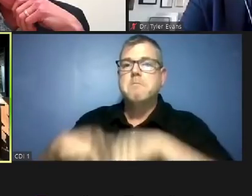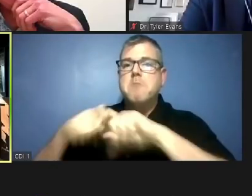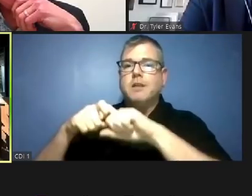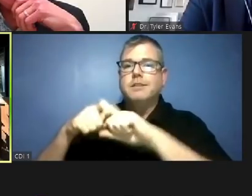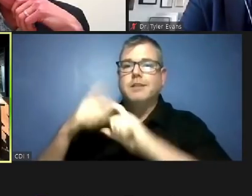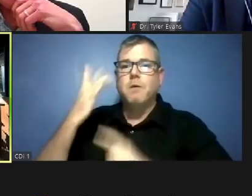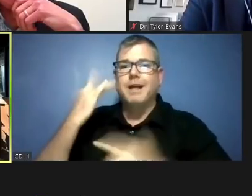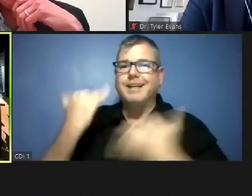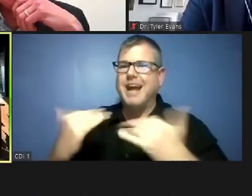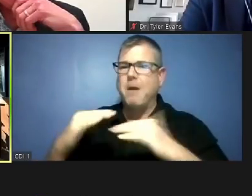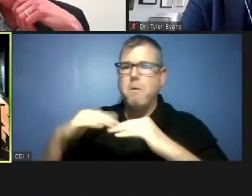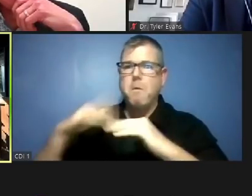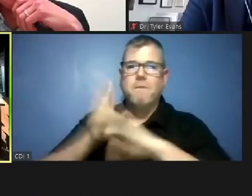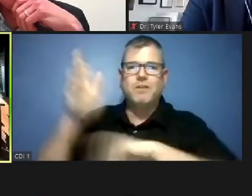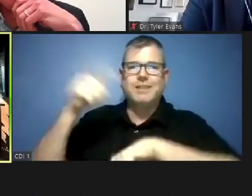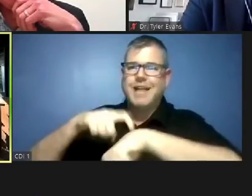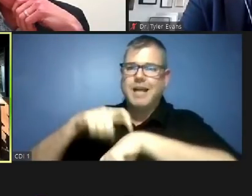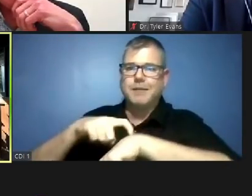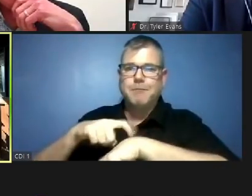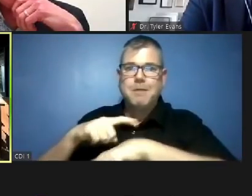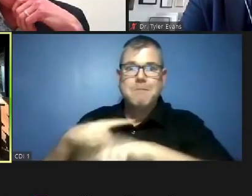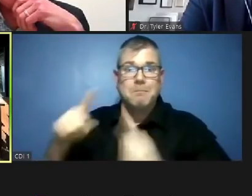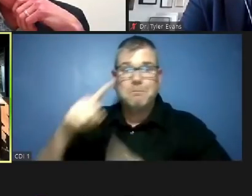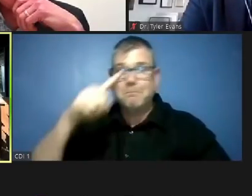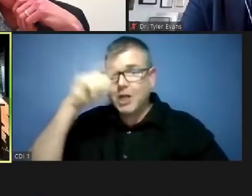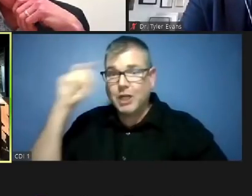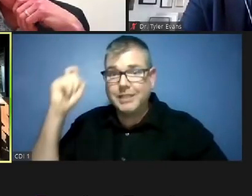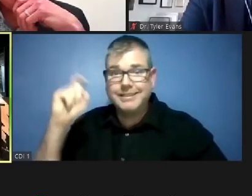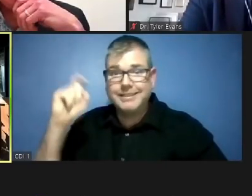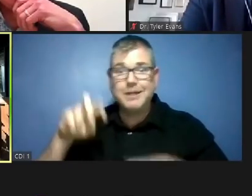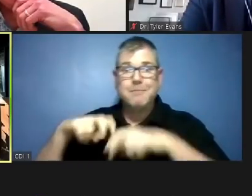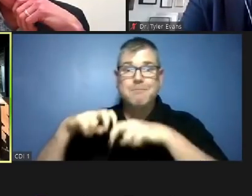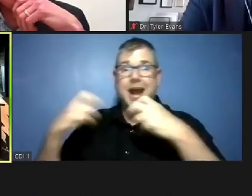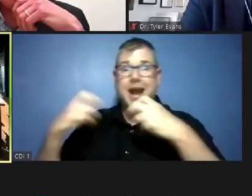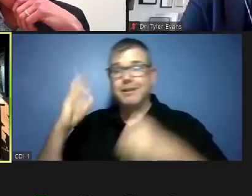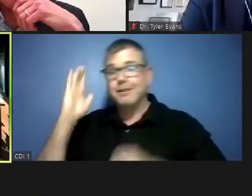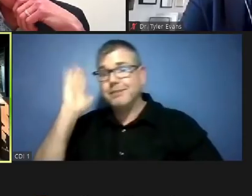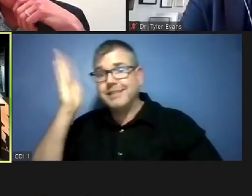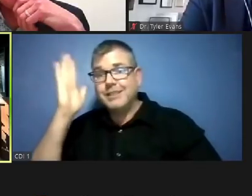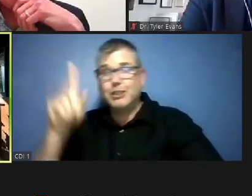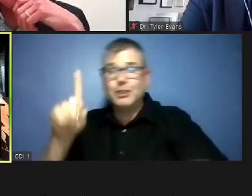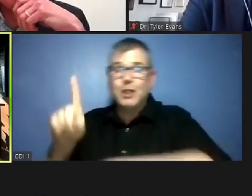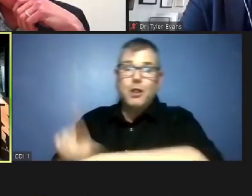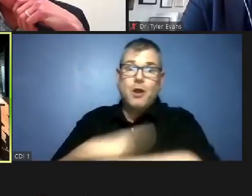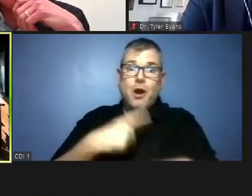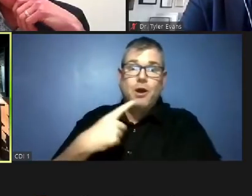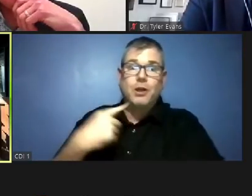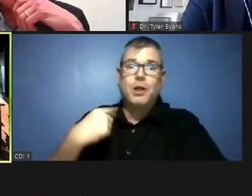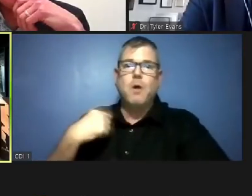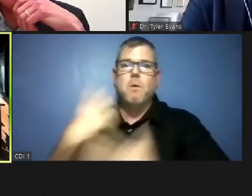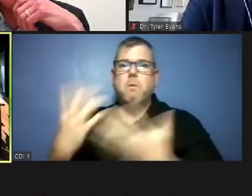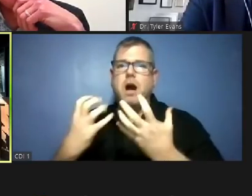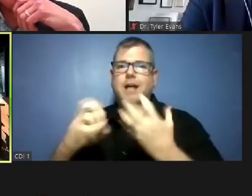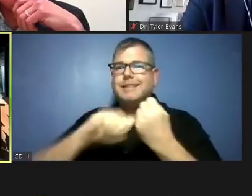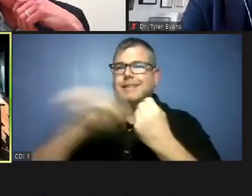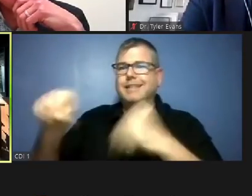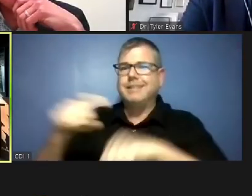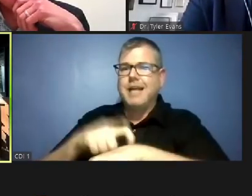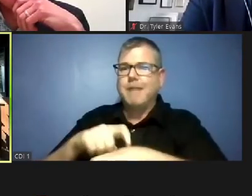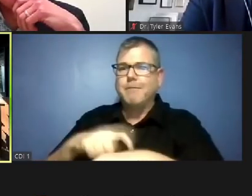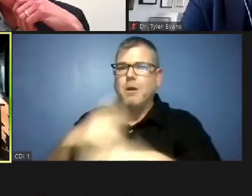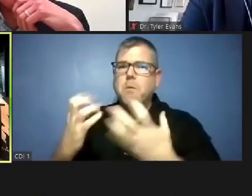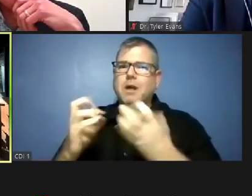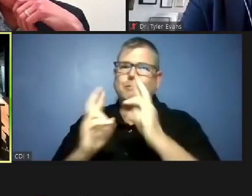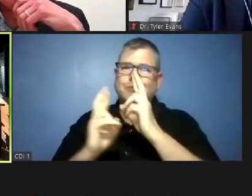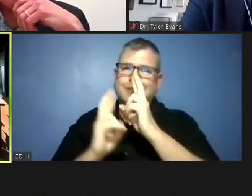panel presentation went long, we're going to try to extend this a little bit longer, but out of respect to our wonderful language